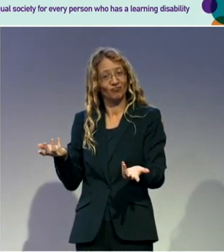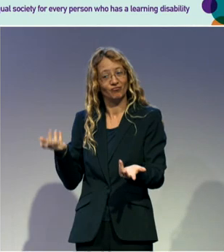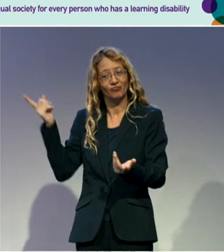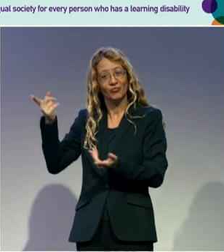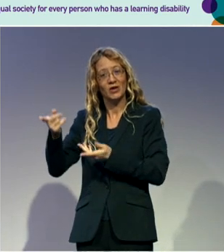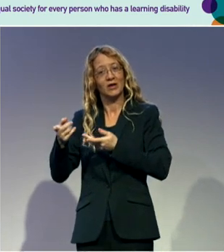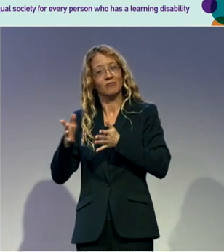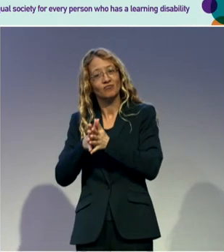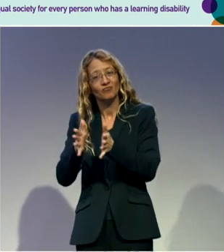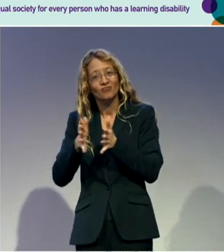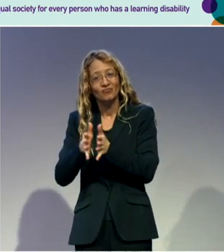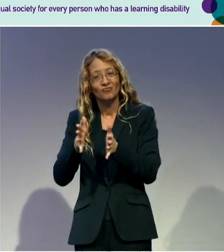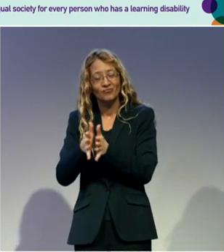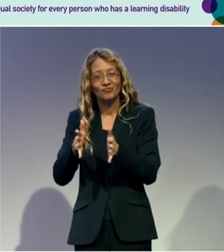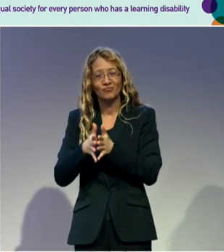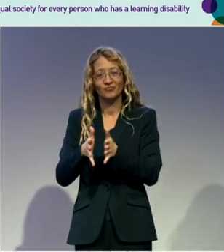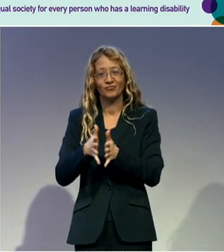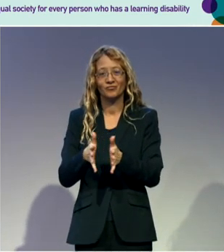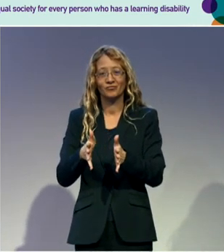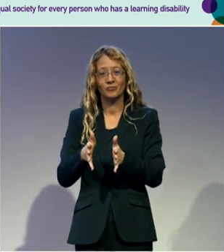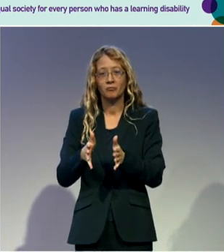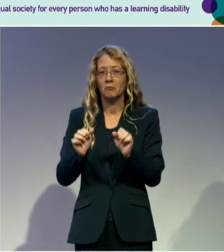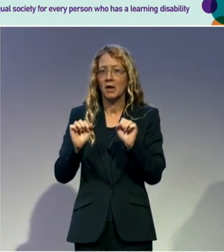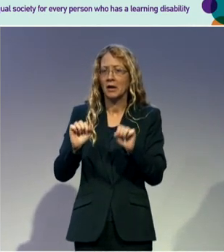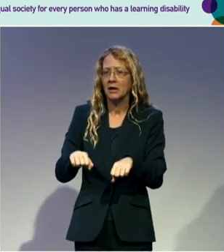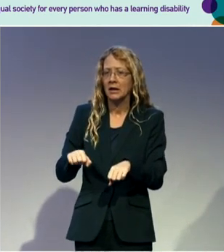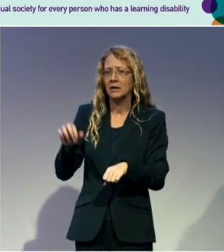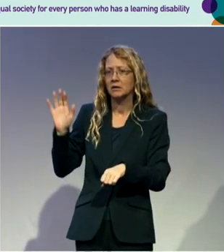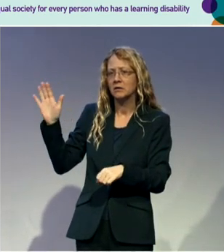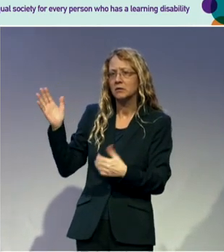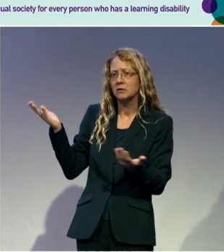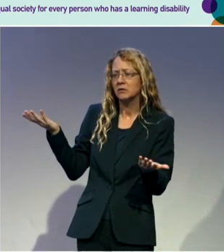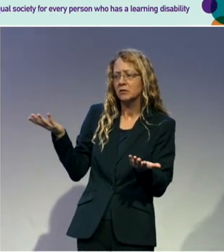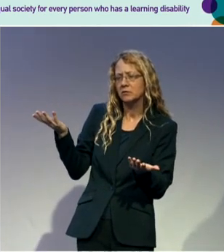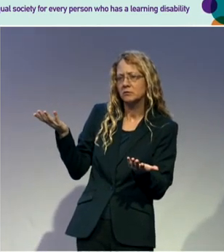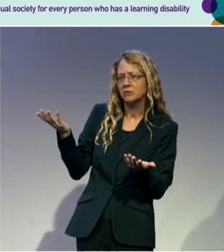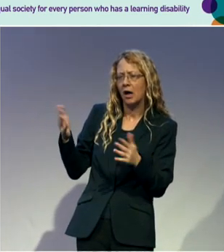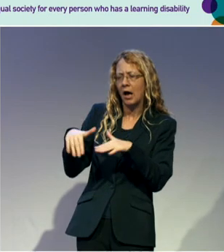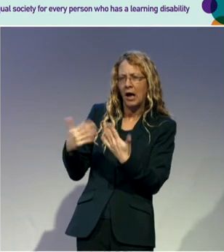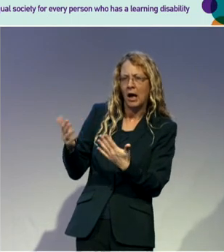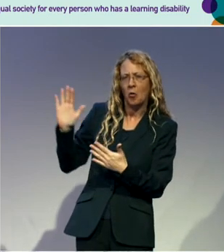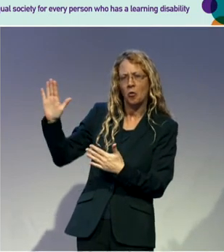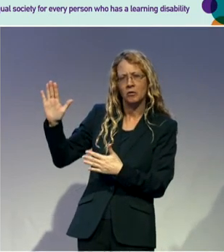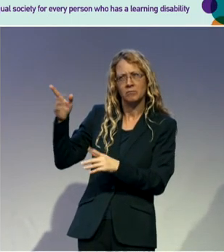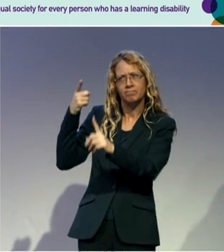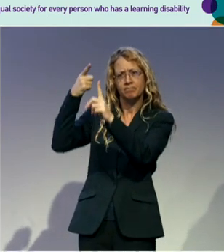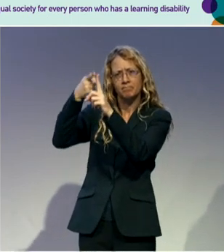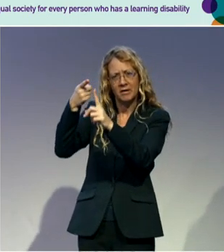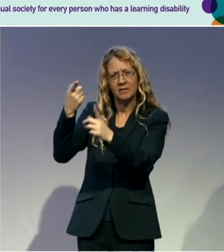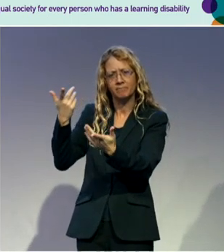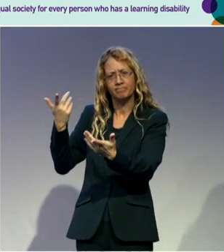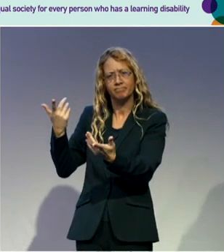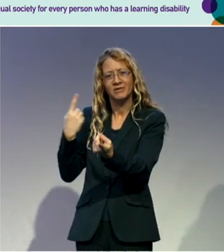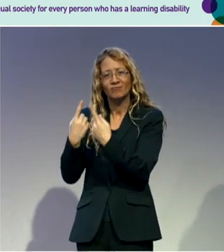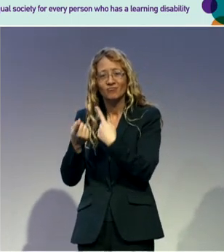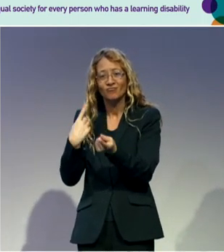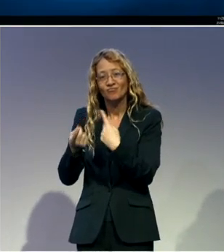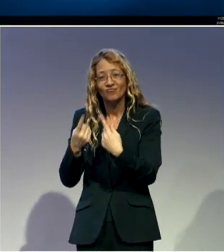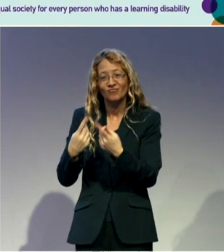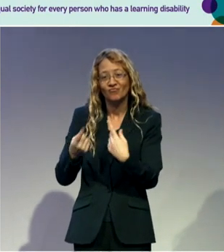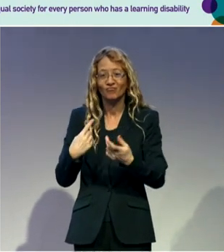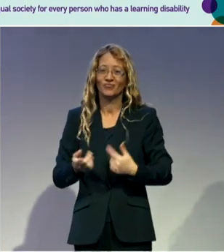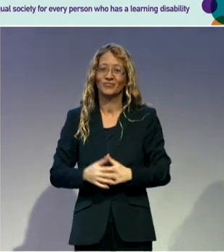the chance to talk to each representative in turn rather than politicians debating amongst themselves and slipping into not easy